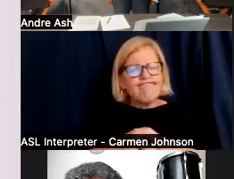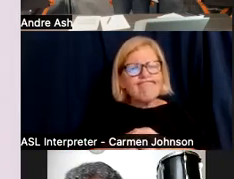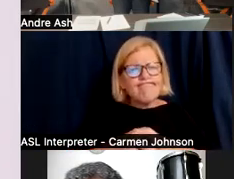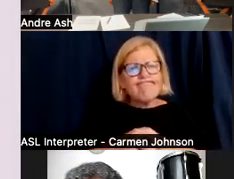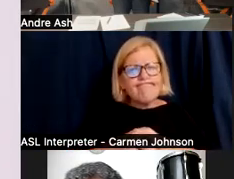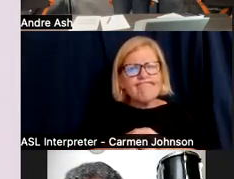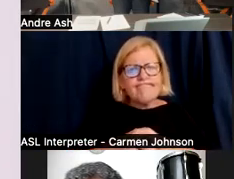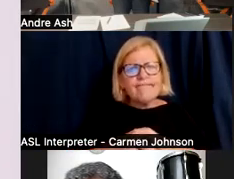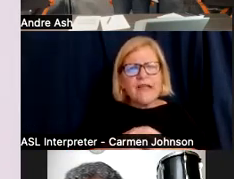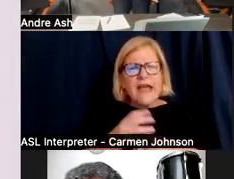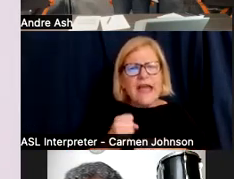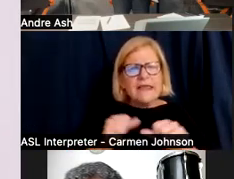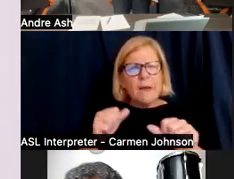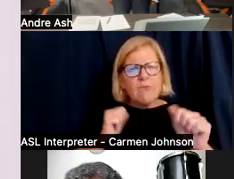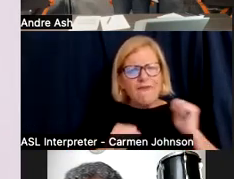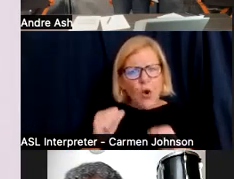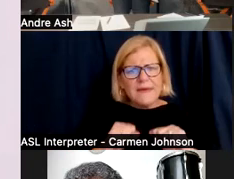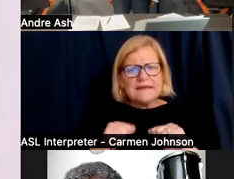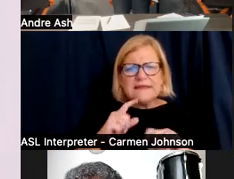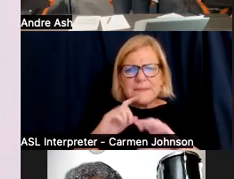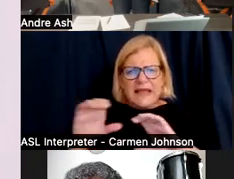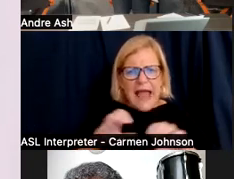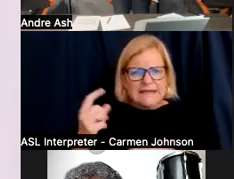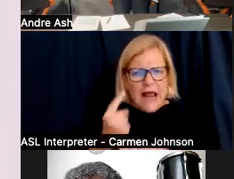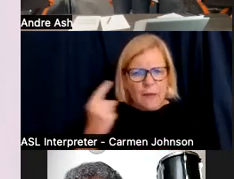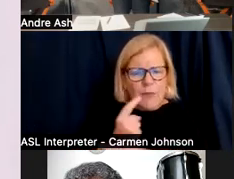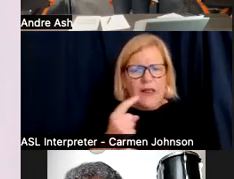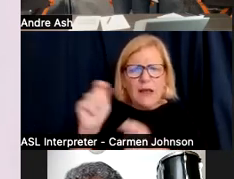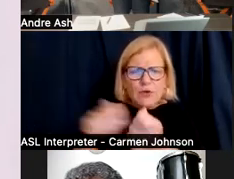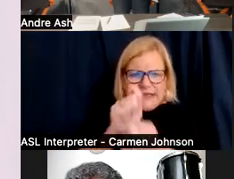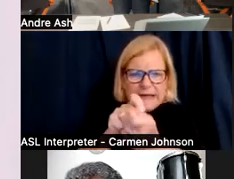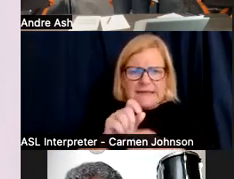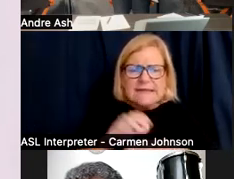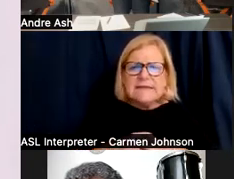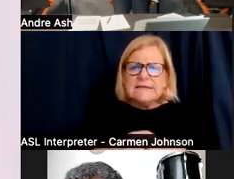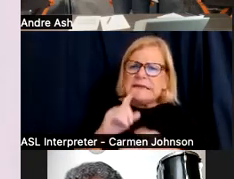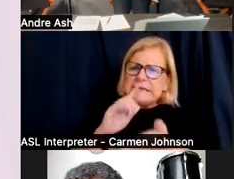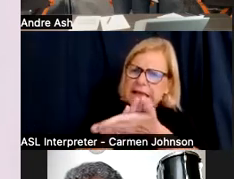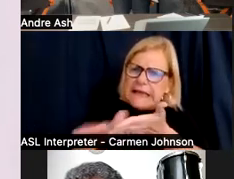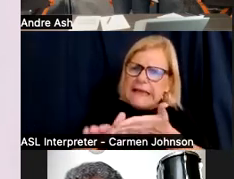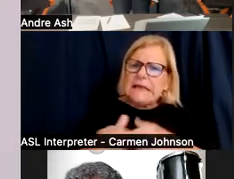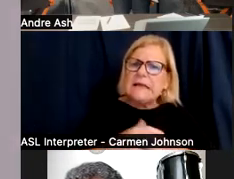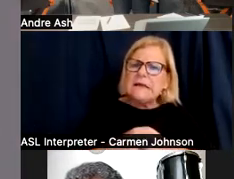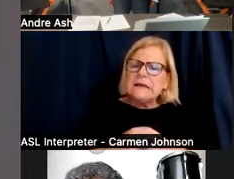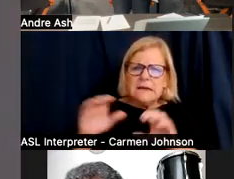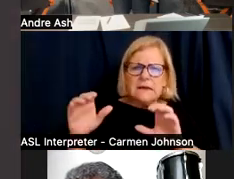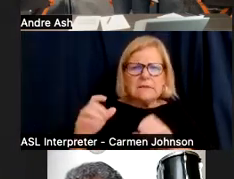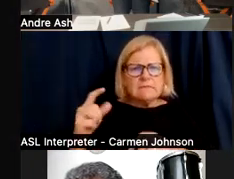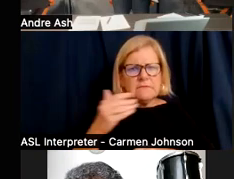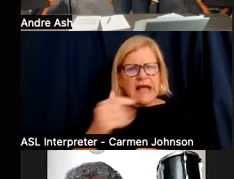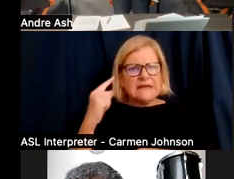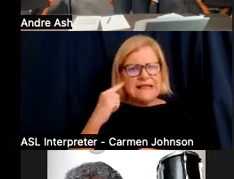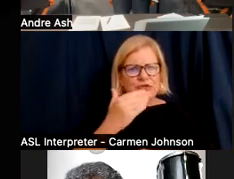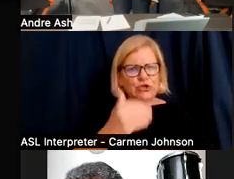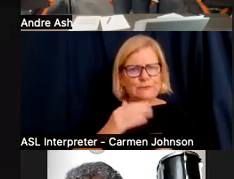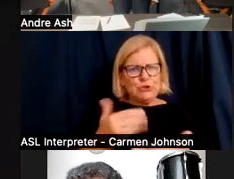a performance that's being executed properly, precise, and is clean and comes off as good sounding music.